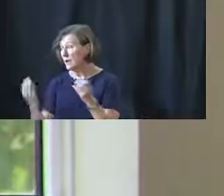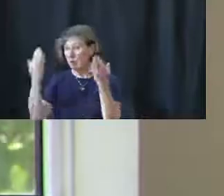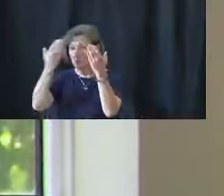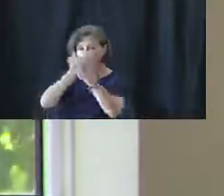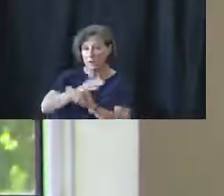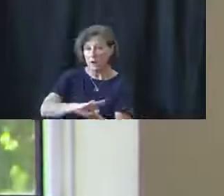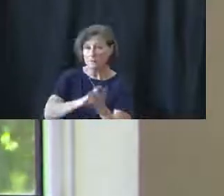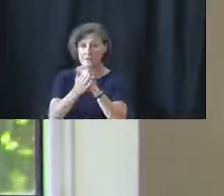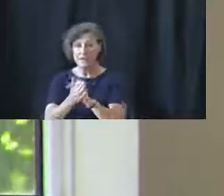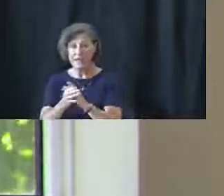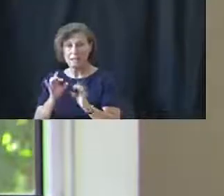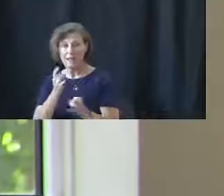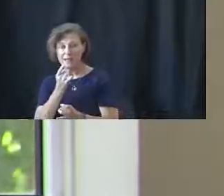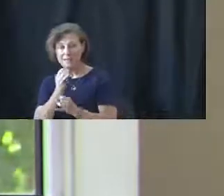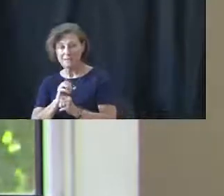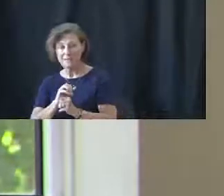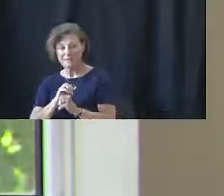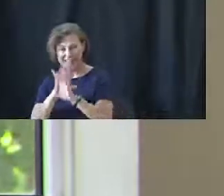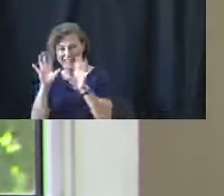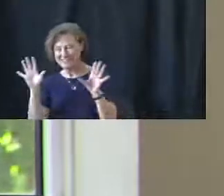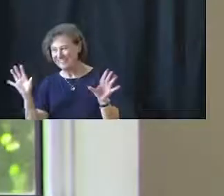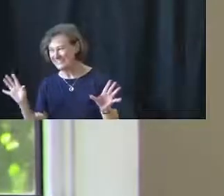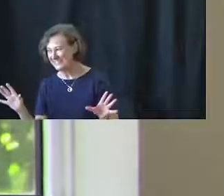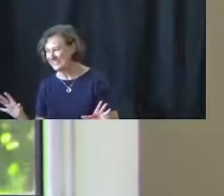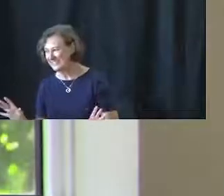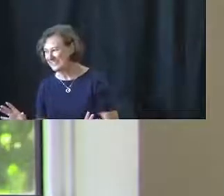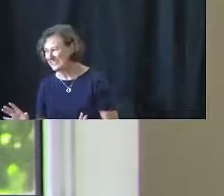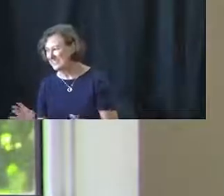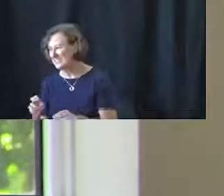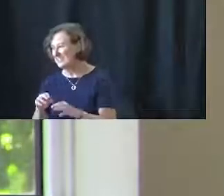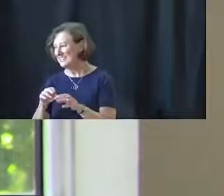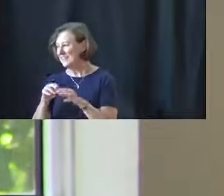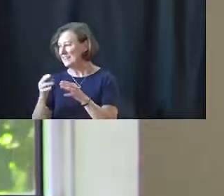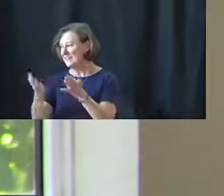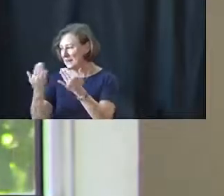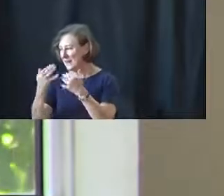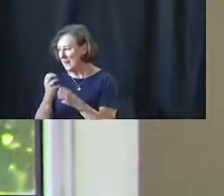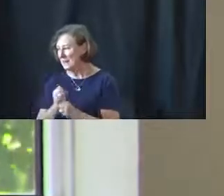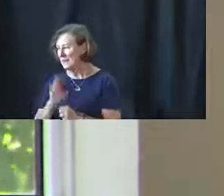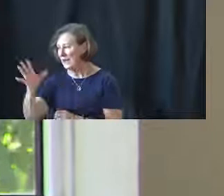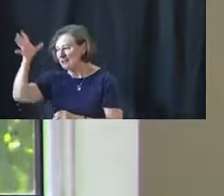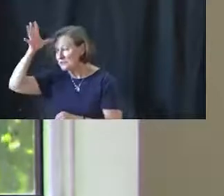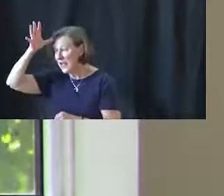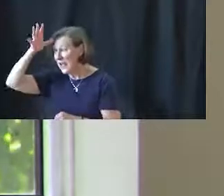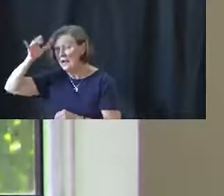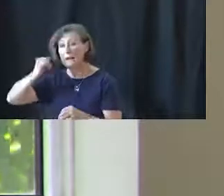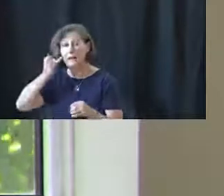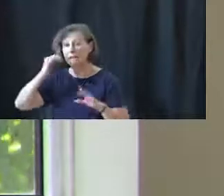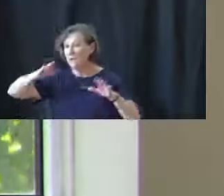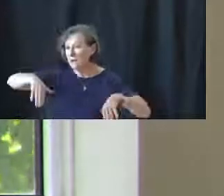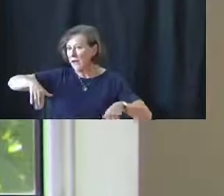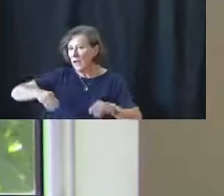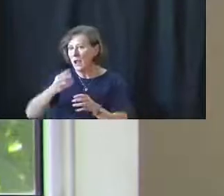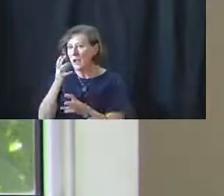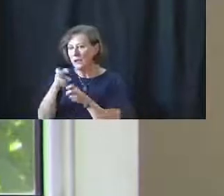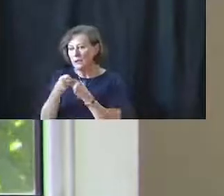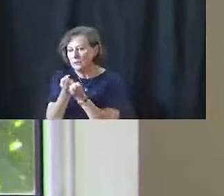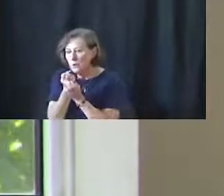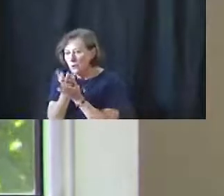to light. And come and get your daddy if he hasn't blown